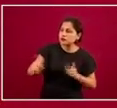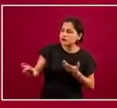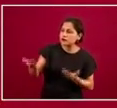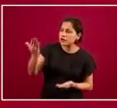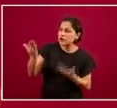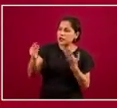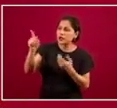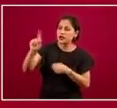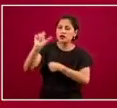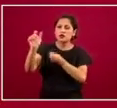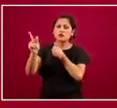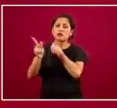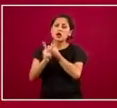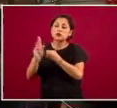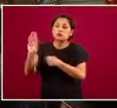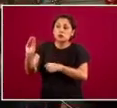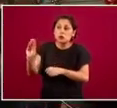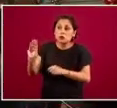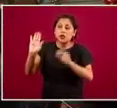were